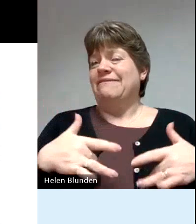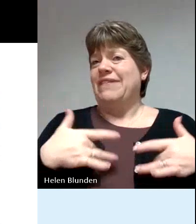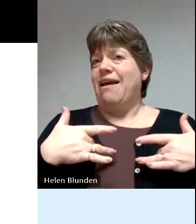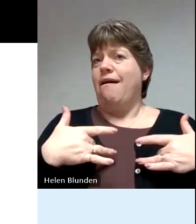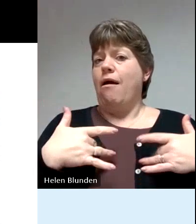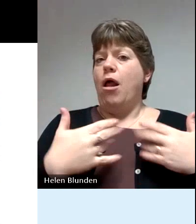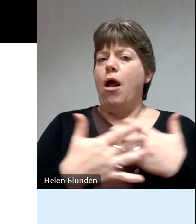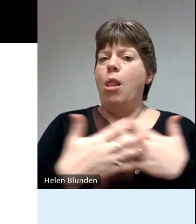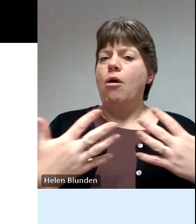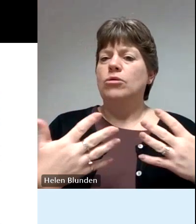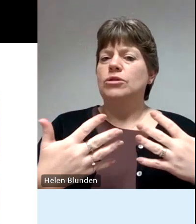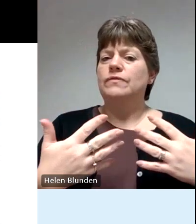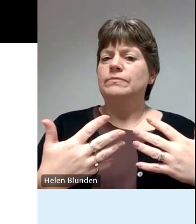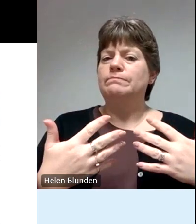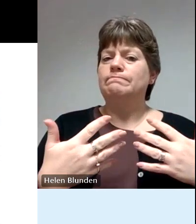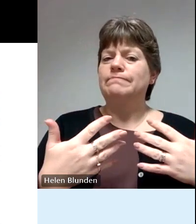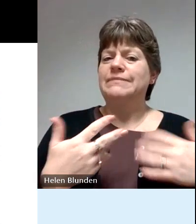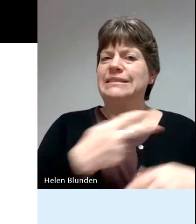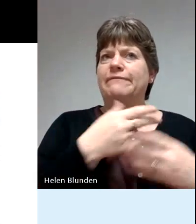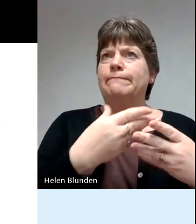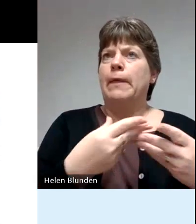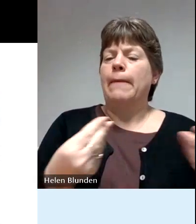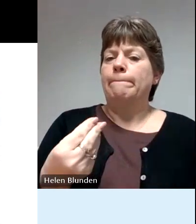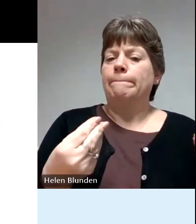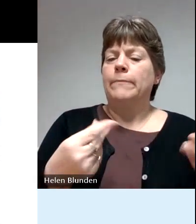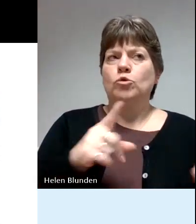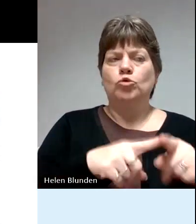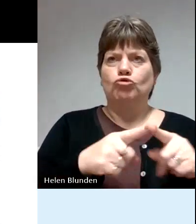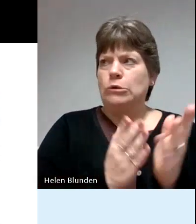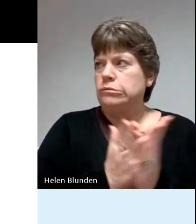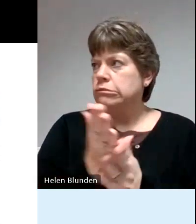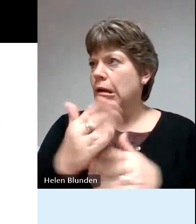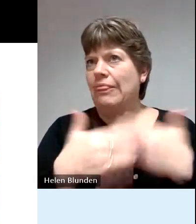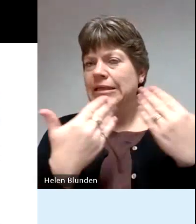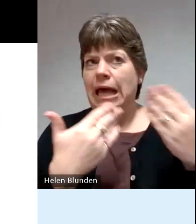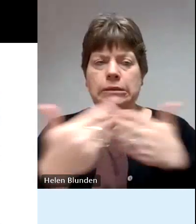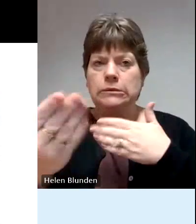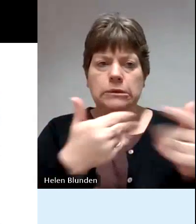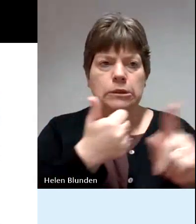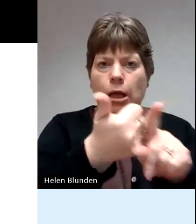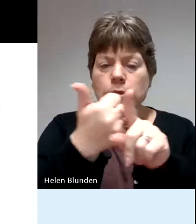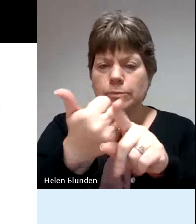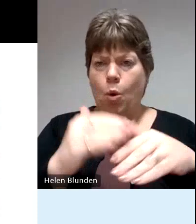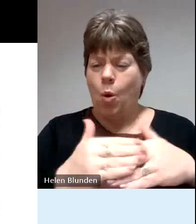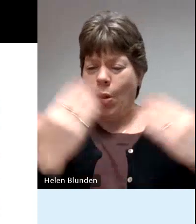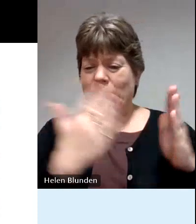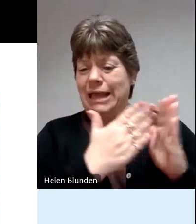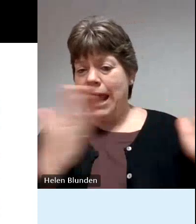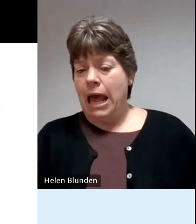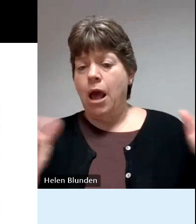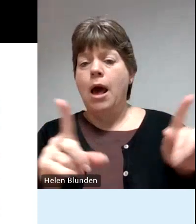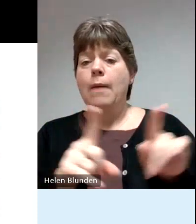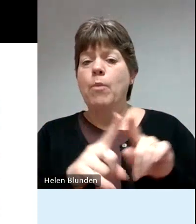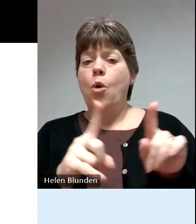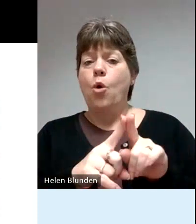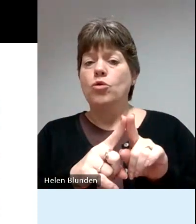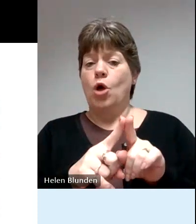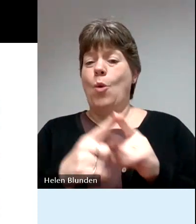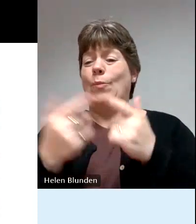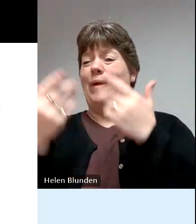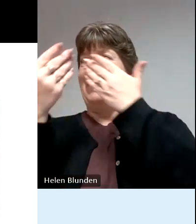about navigating that day and supporting organisations to navigate that day. But it also means by that